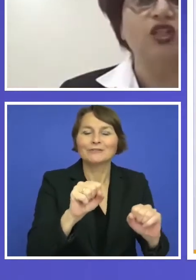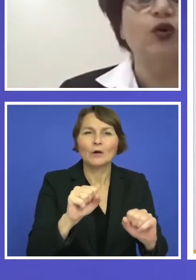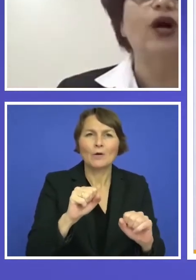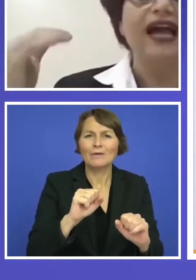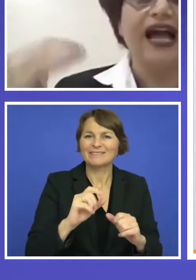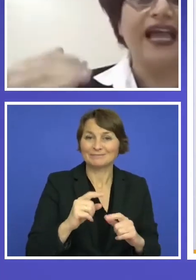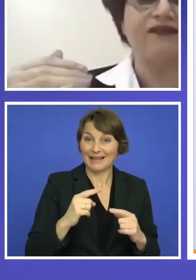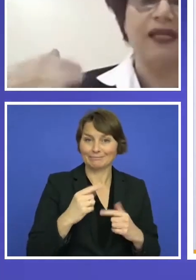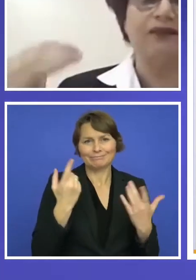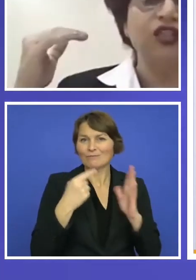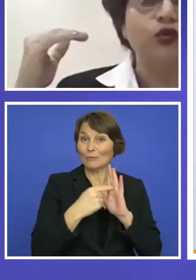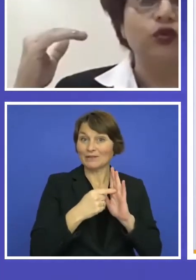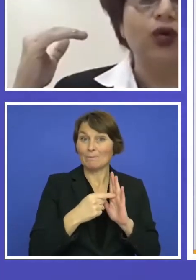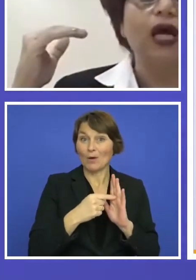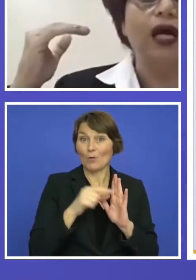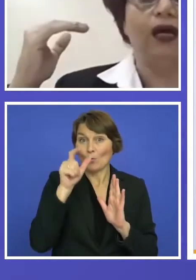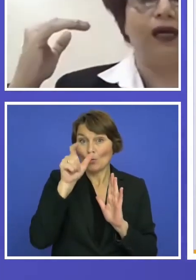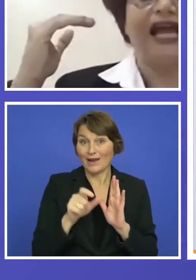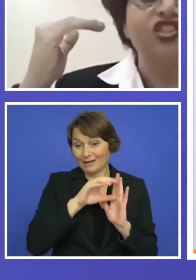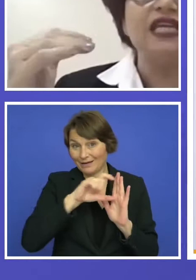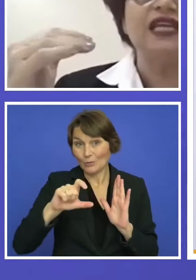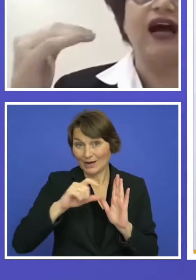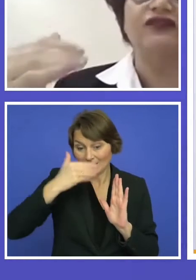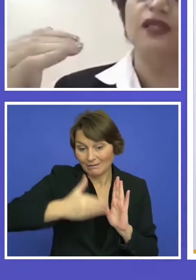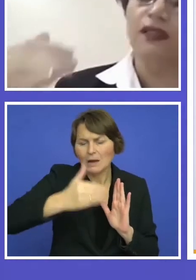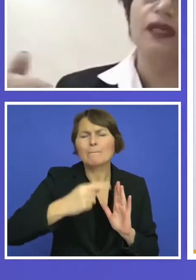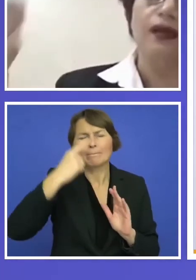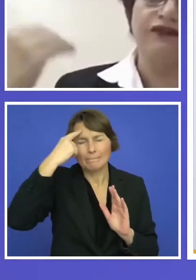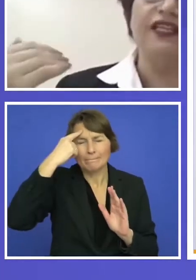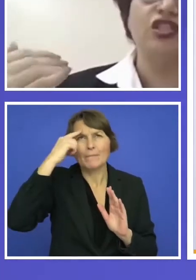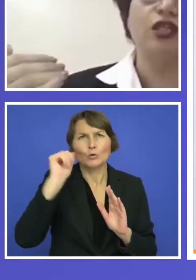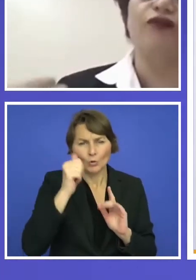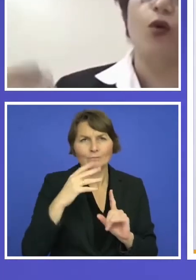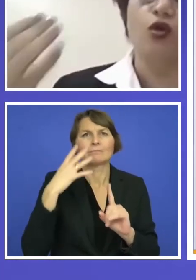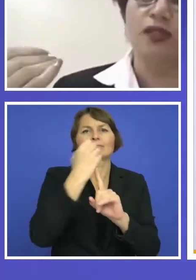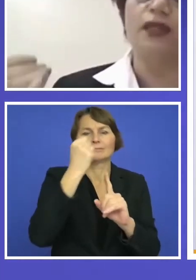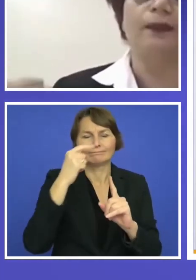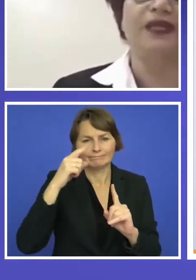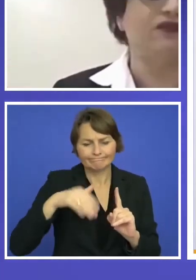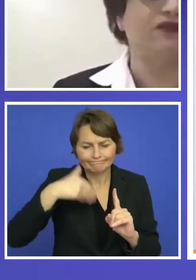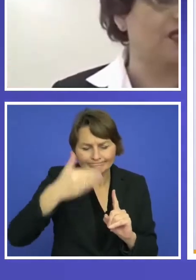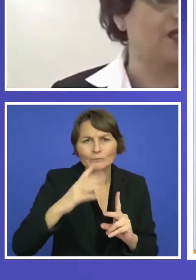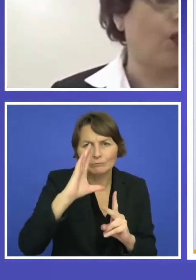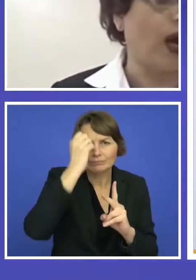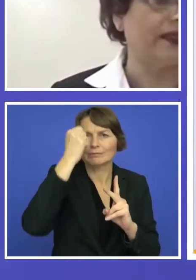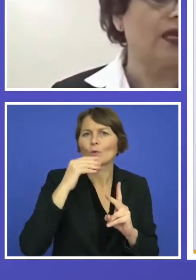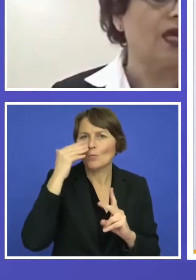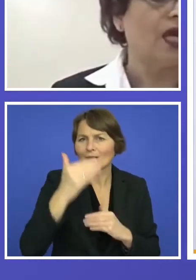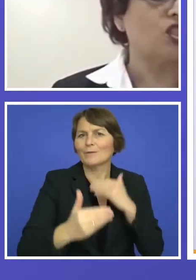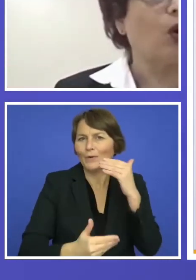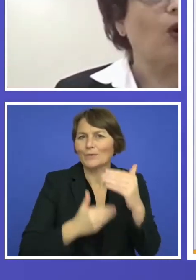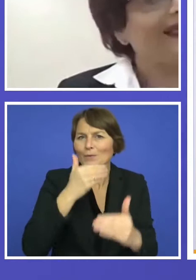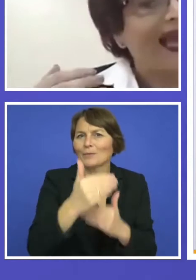week, I have something new. I have something new to achieve after finishing, of course, the previous